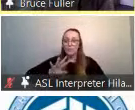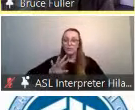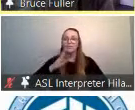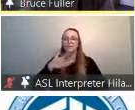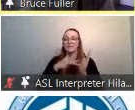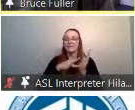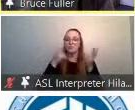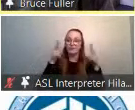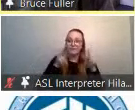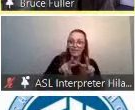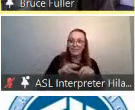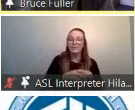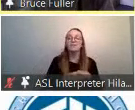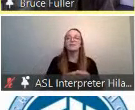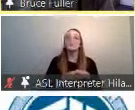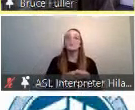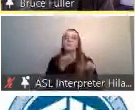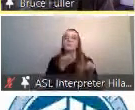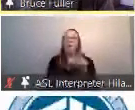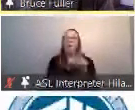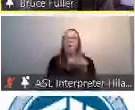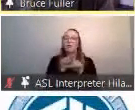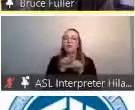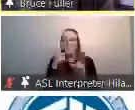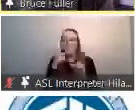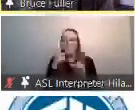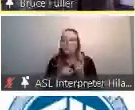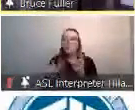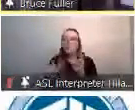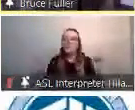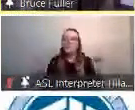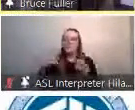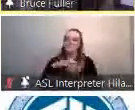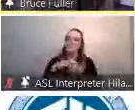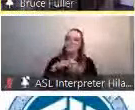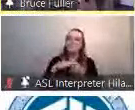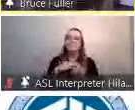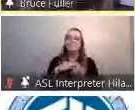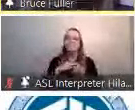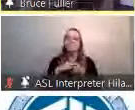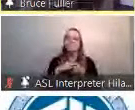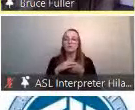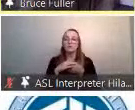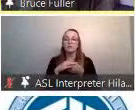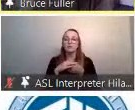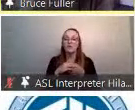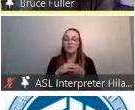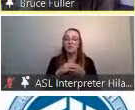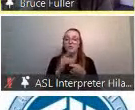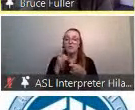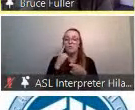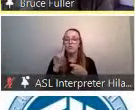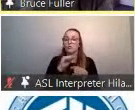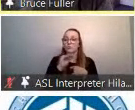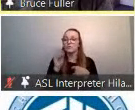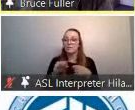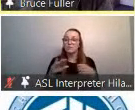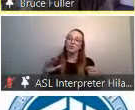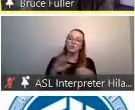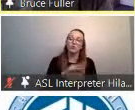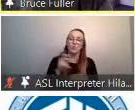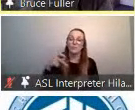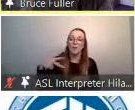Valley, but we also see large shares of 3 and 4-year-olds as a percentage of the total population in the Inland